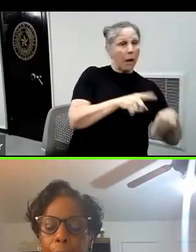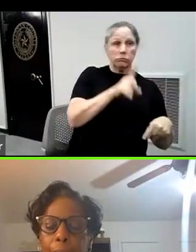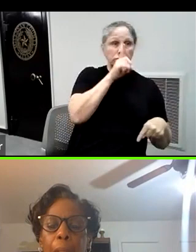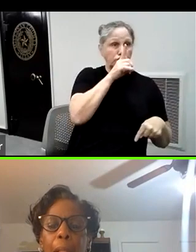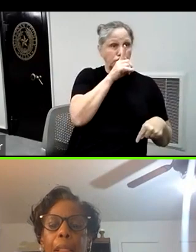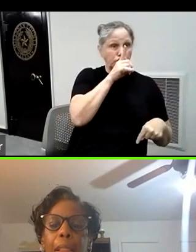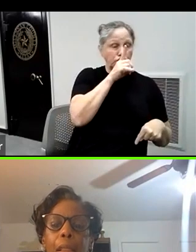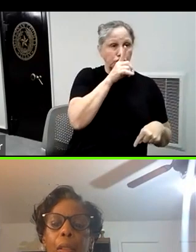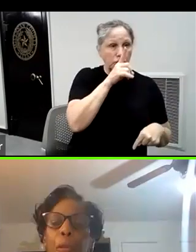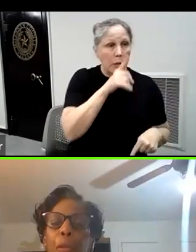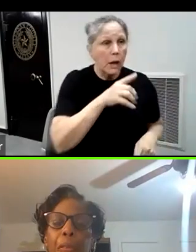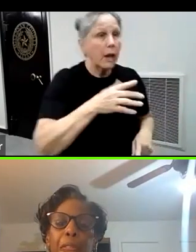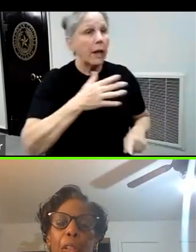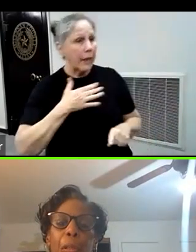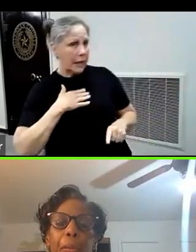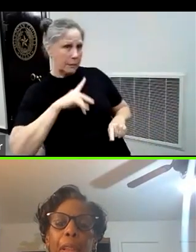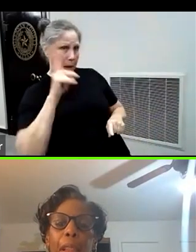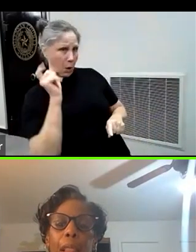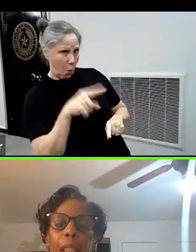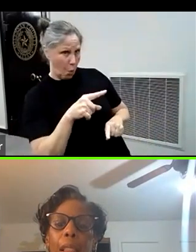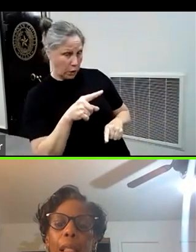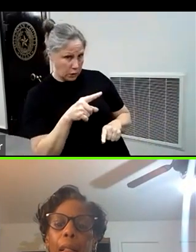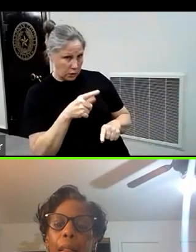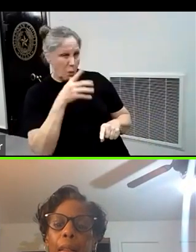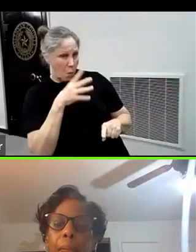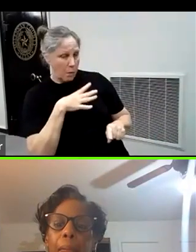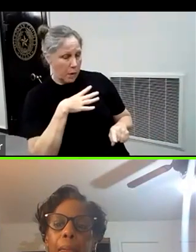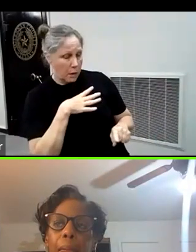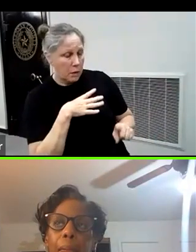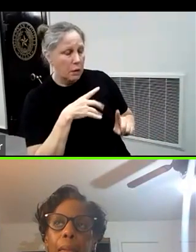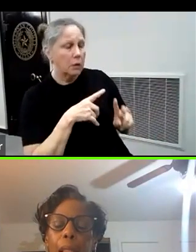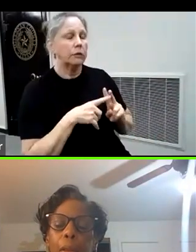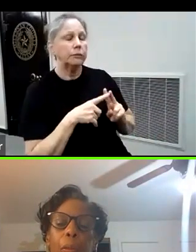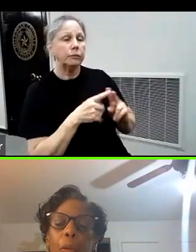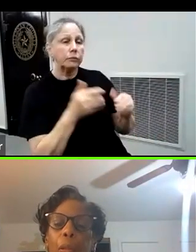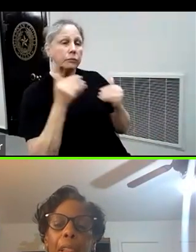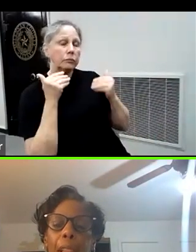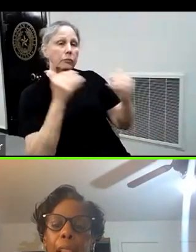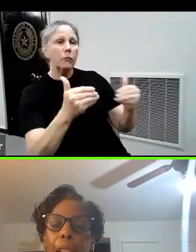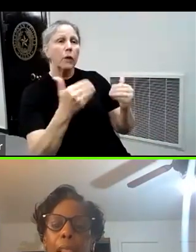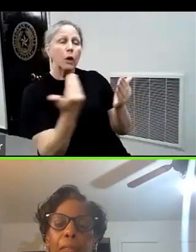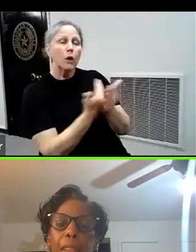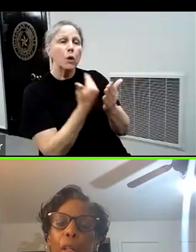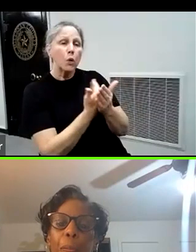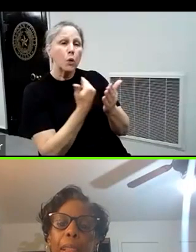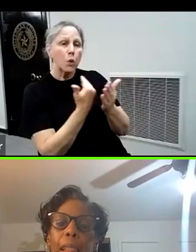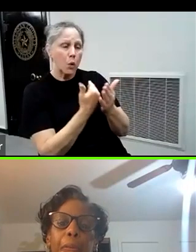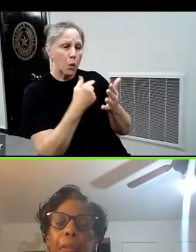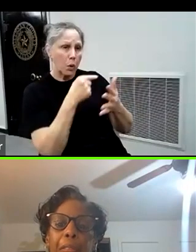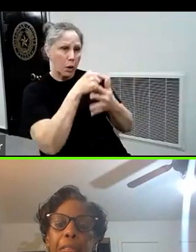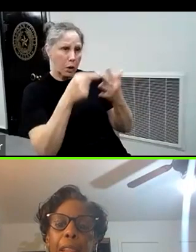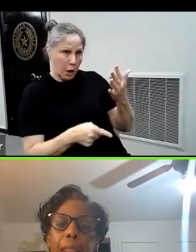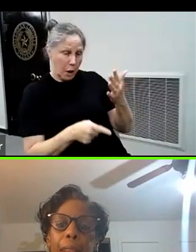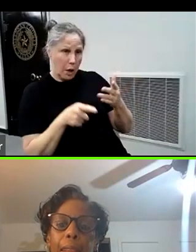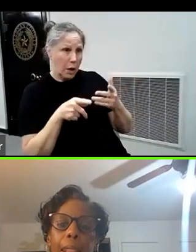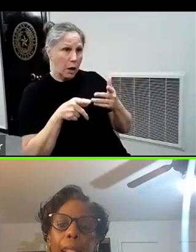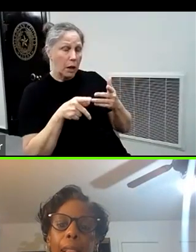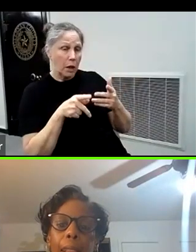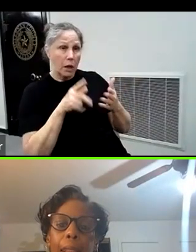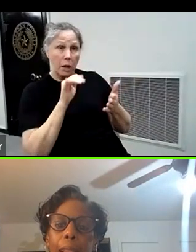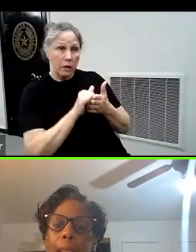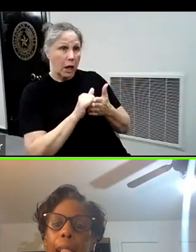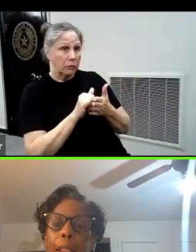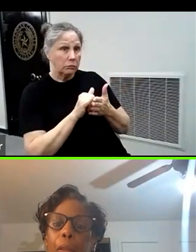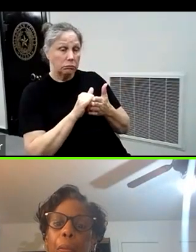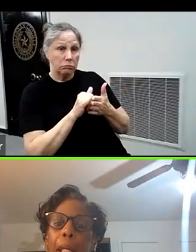Okay, I guess that's my question. So moving forward, the new order even omits any reference to